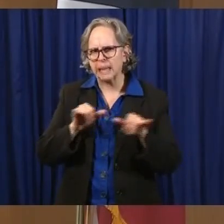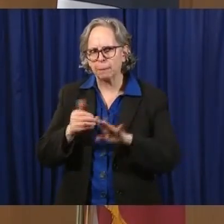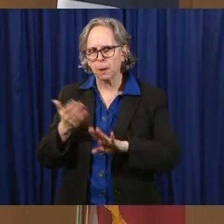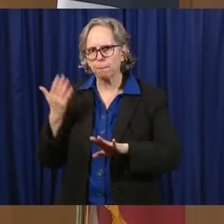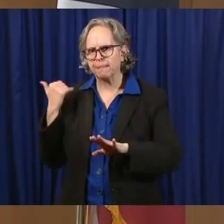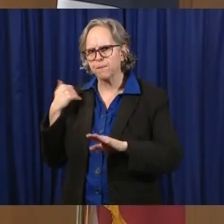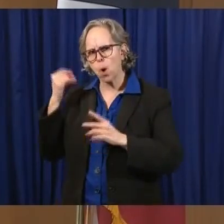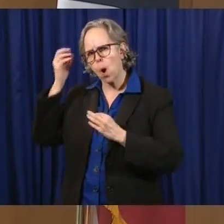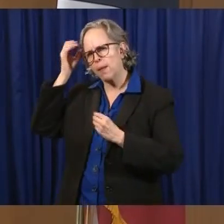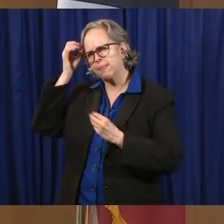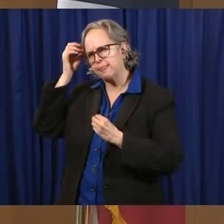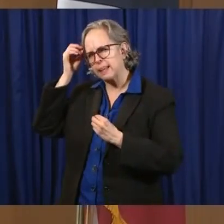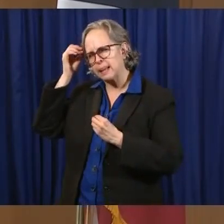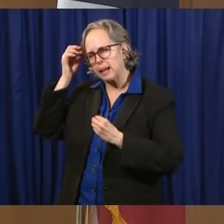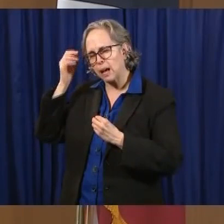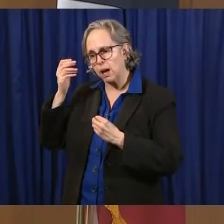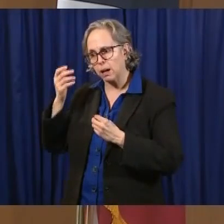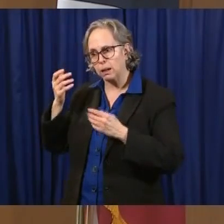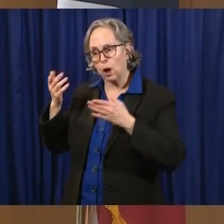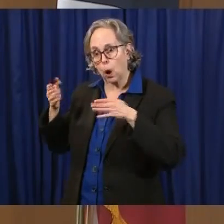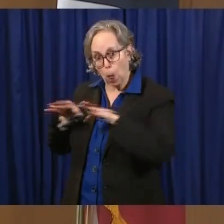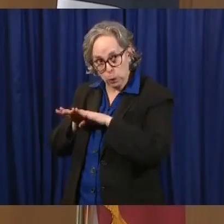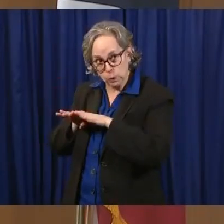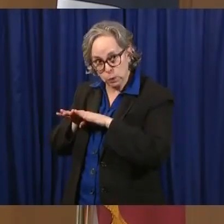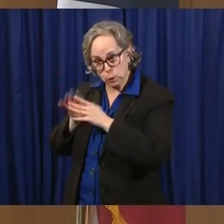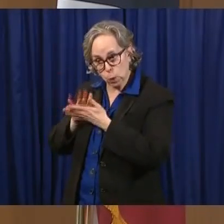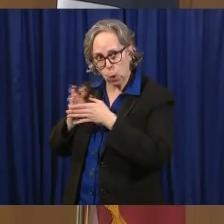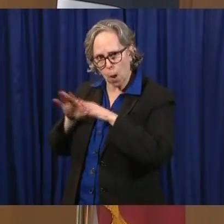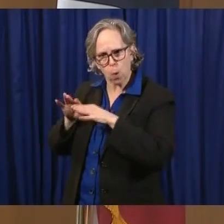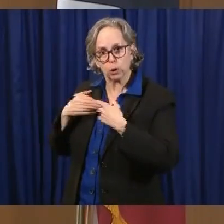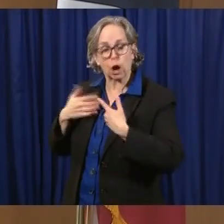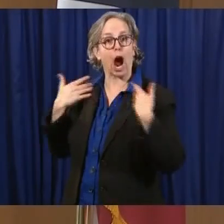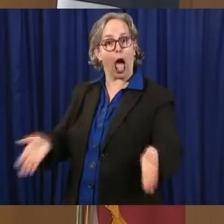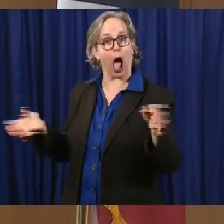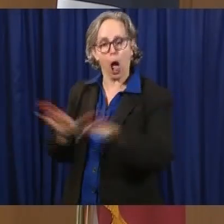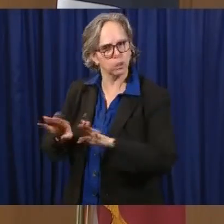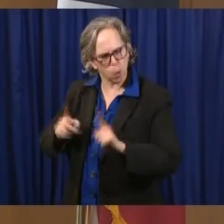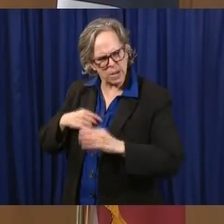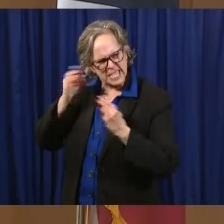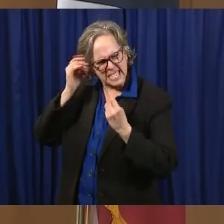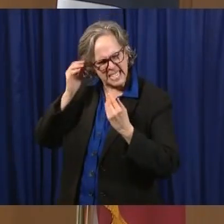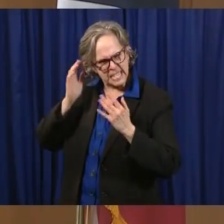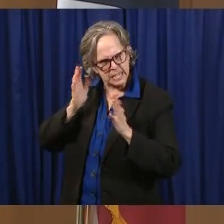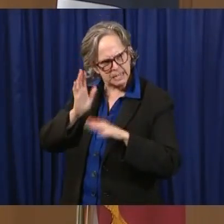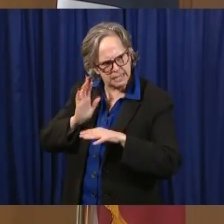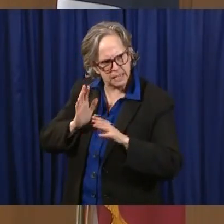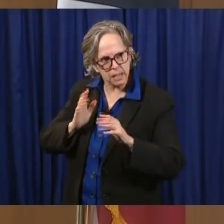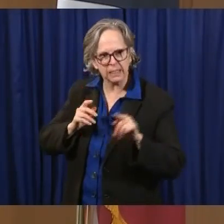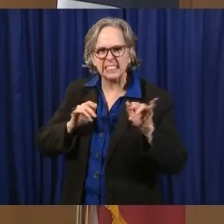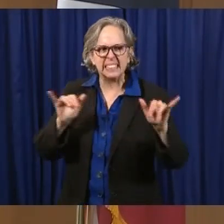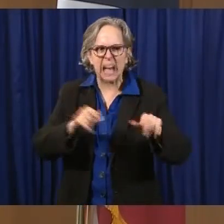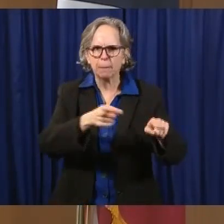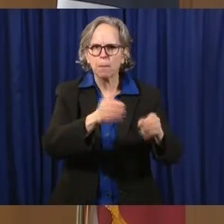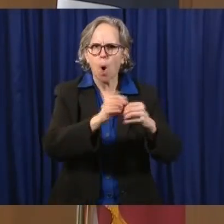things down. And this part of it is, frankly, much more difficult.